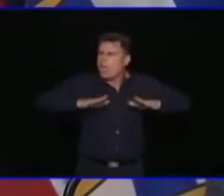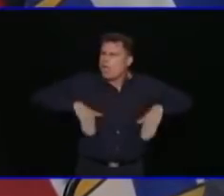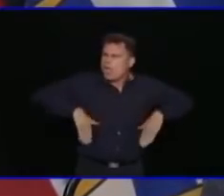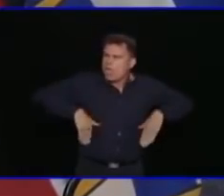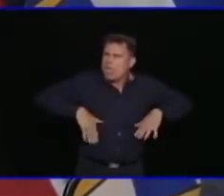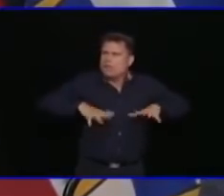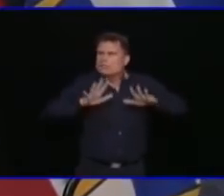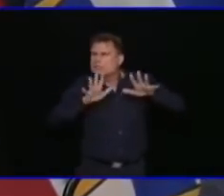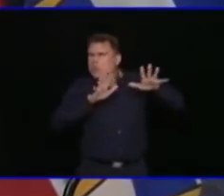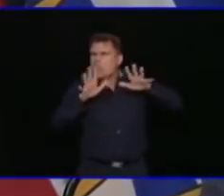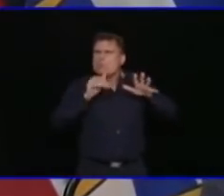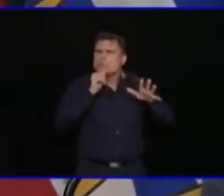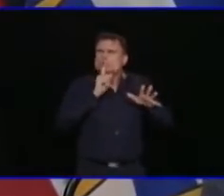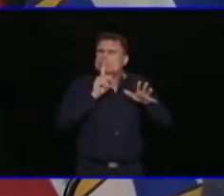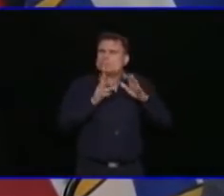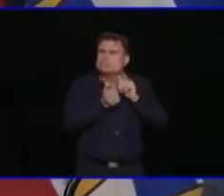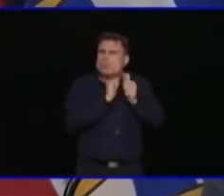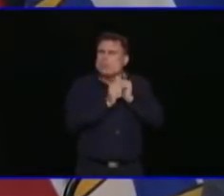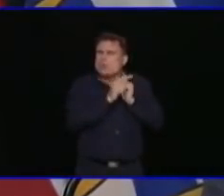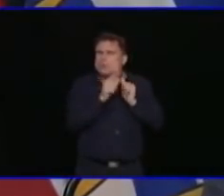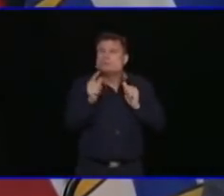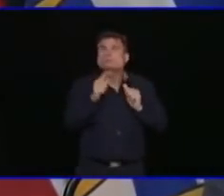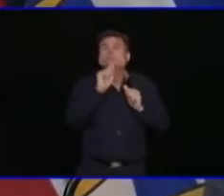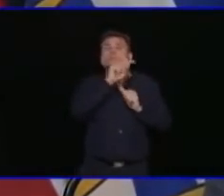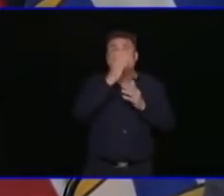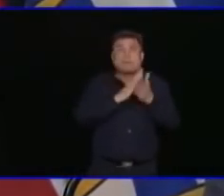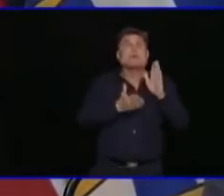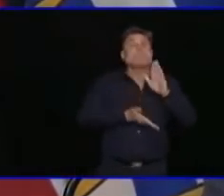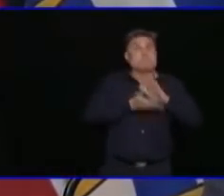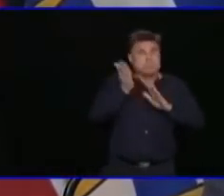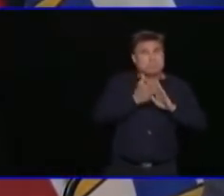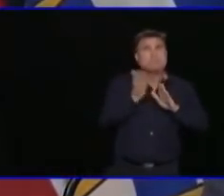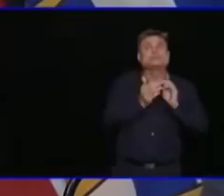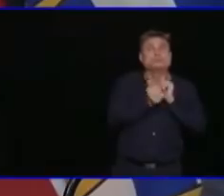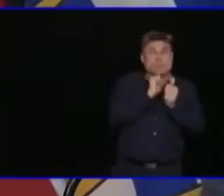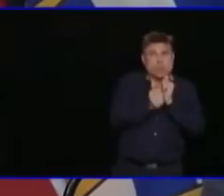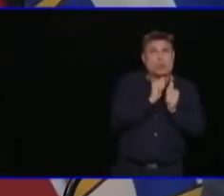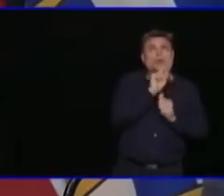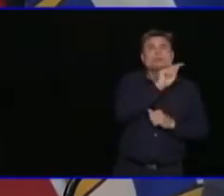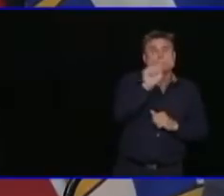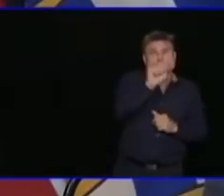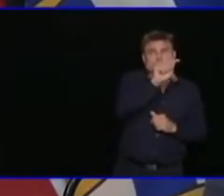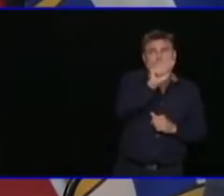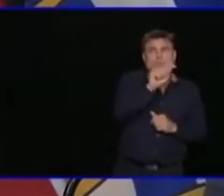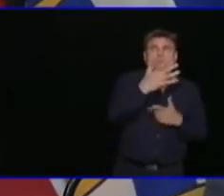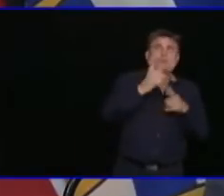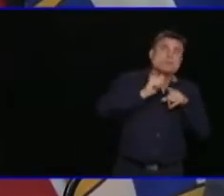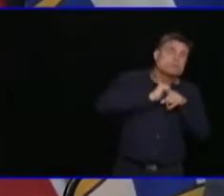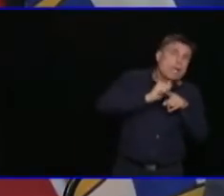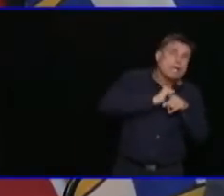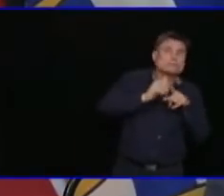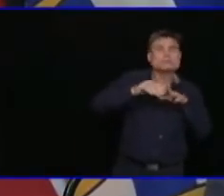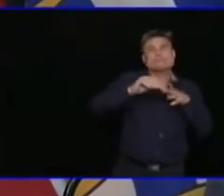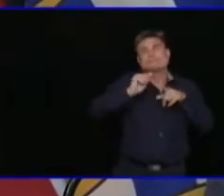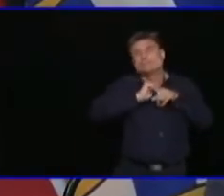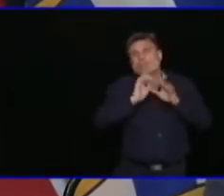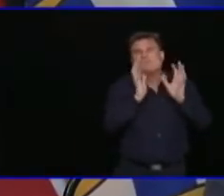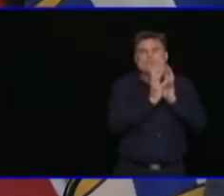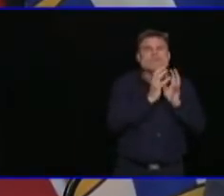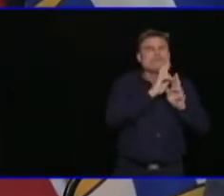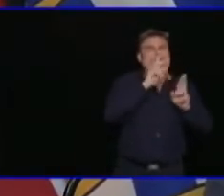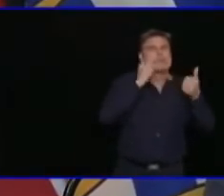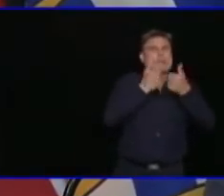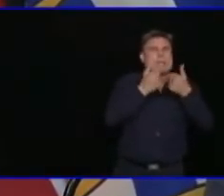I can find out. Do you have a follow-up, Farhan? No, that was it. Thank you. Next question is from Lisa Houston, News